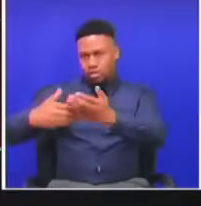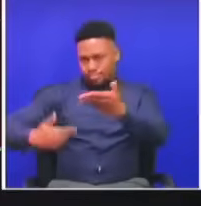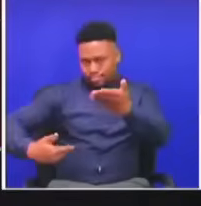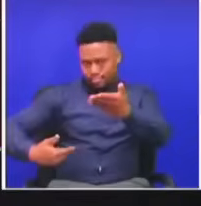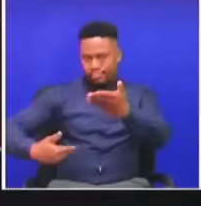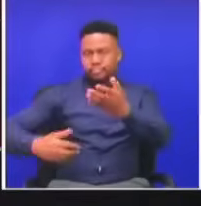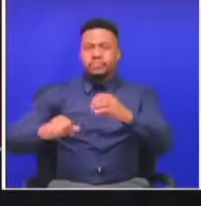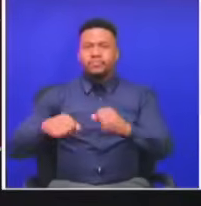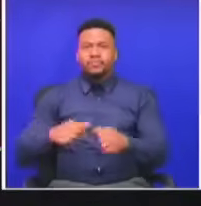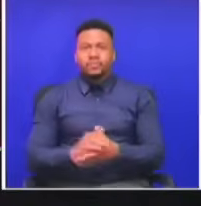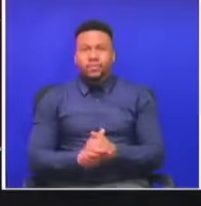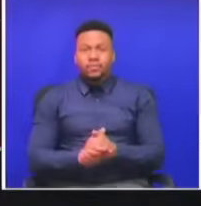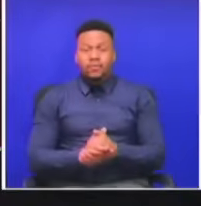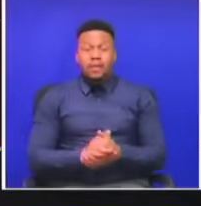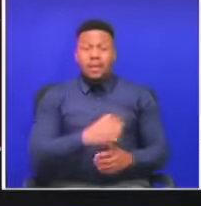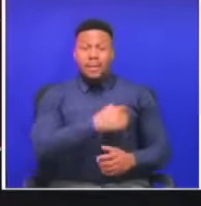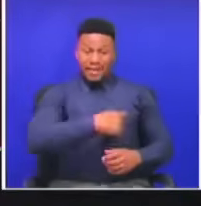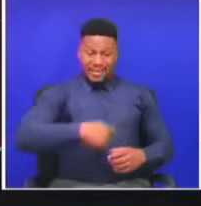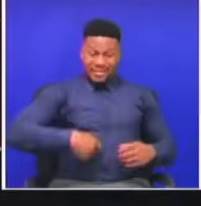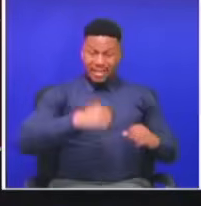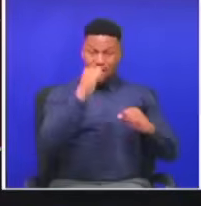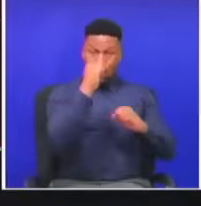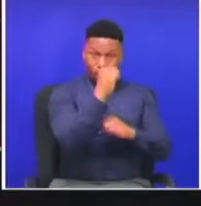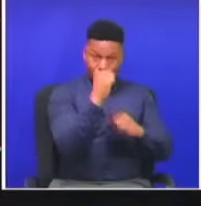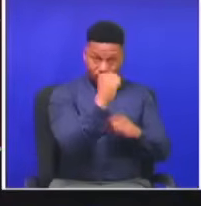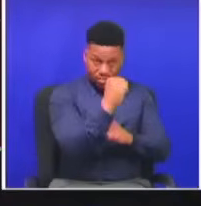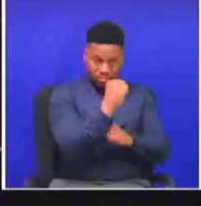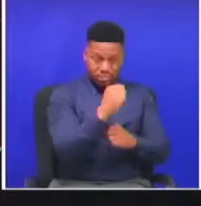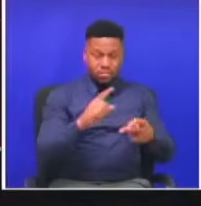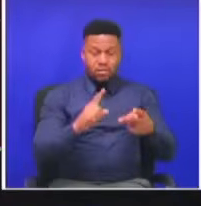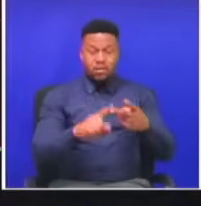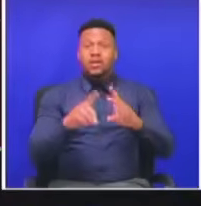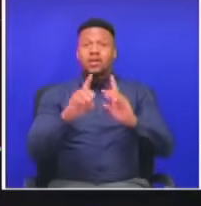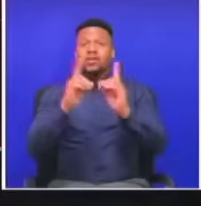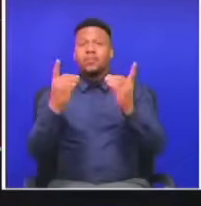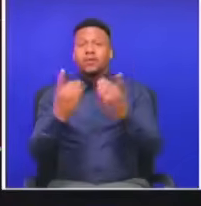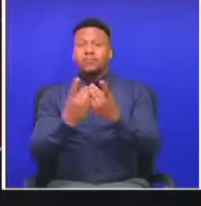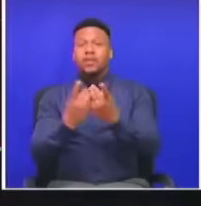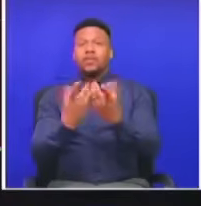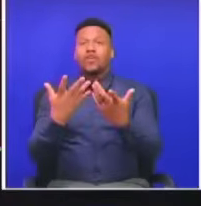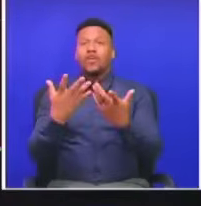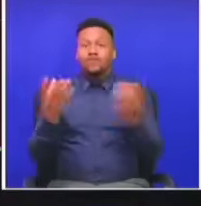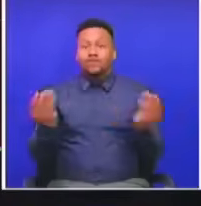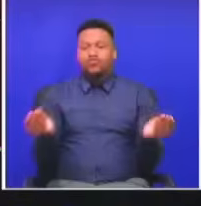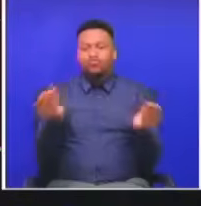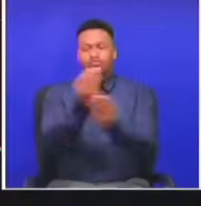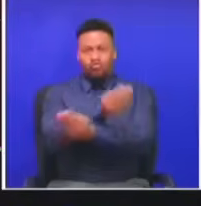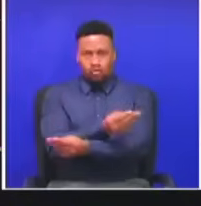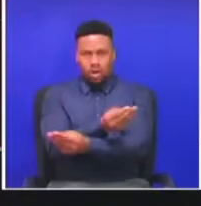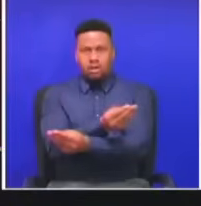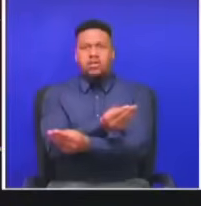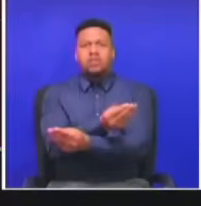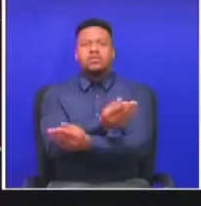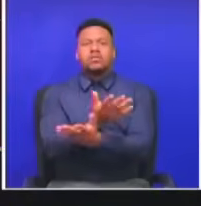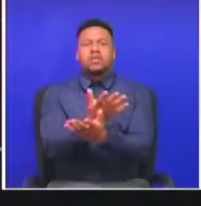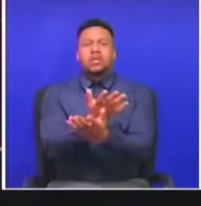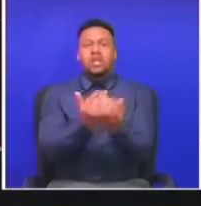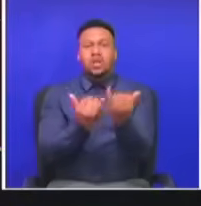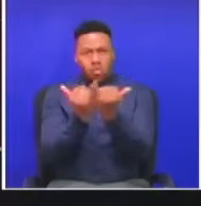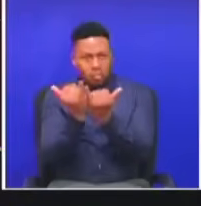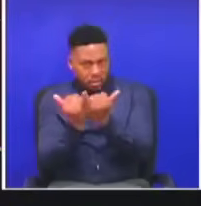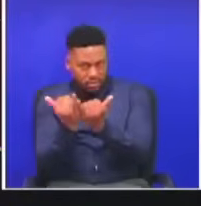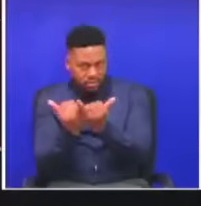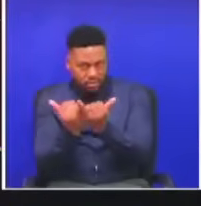the Department of Trade, Industry and Competition have sent representatives who are currently